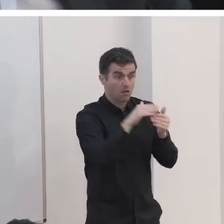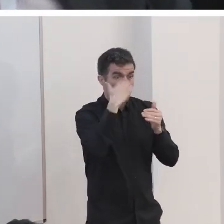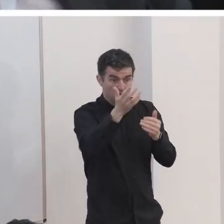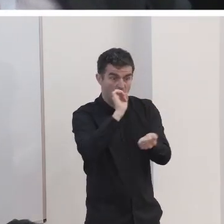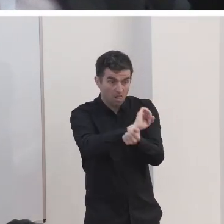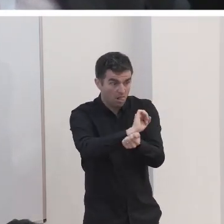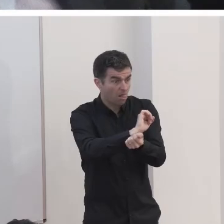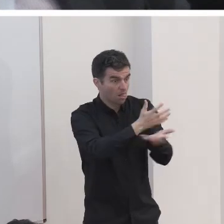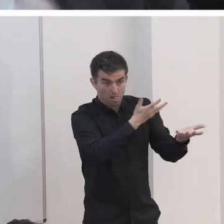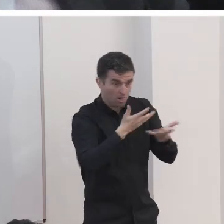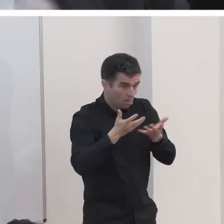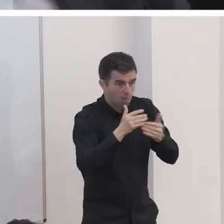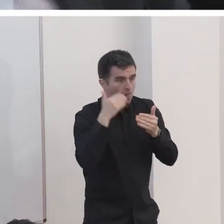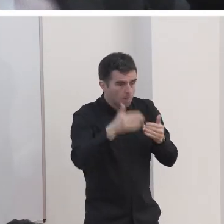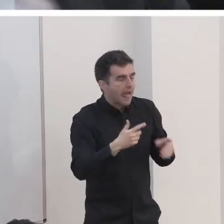a